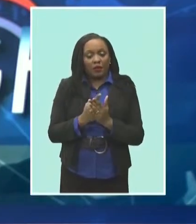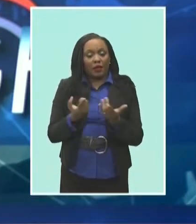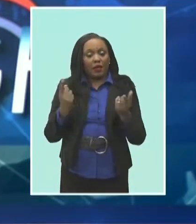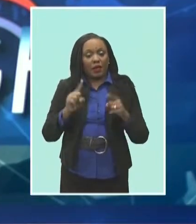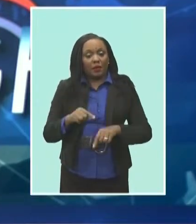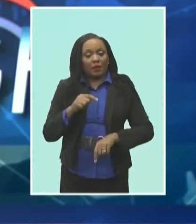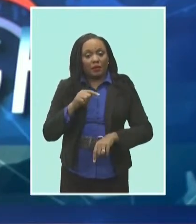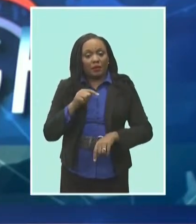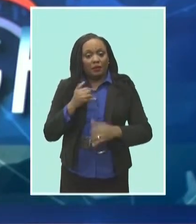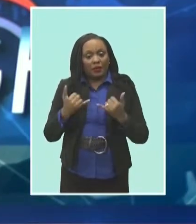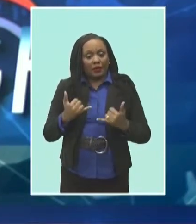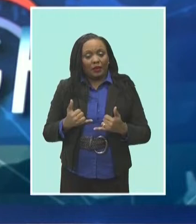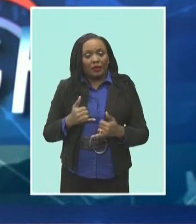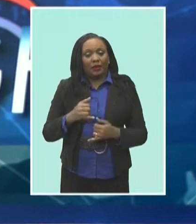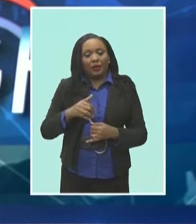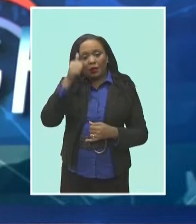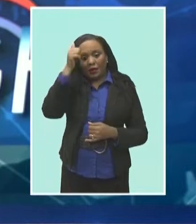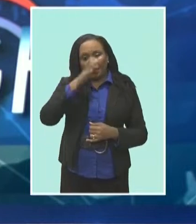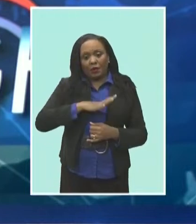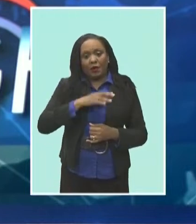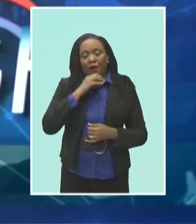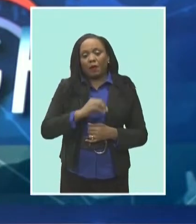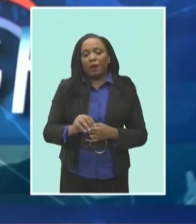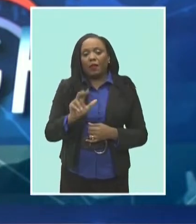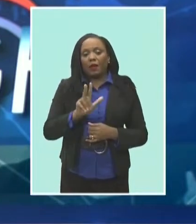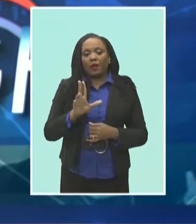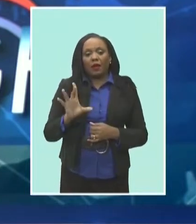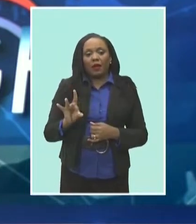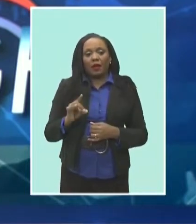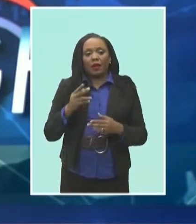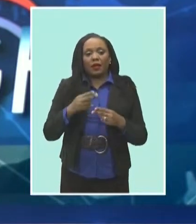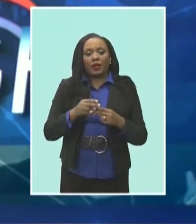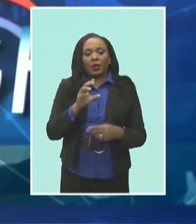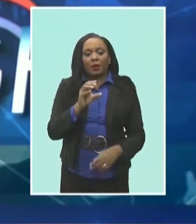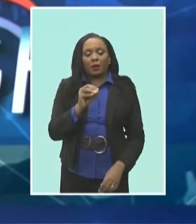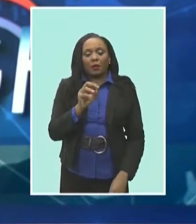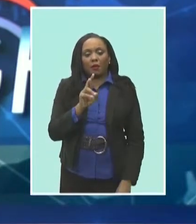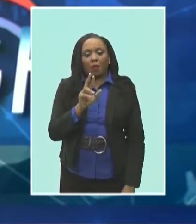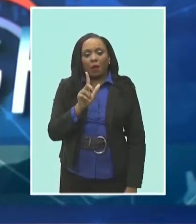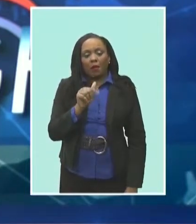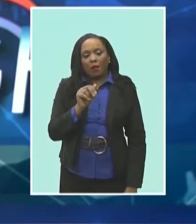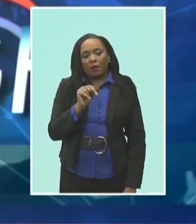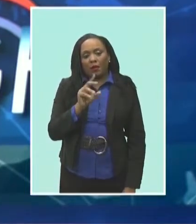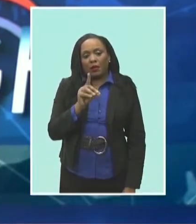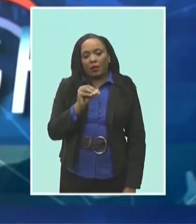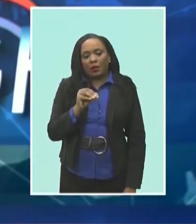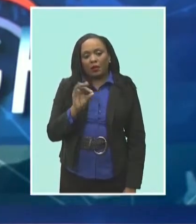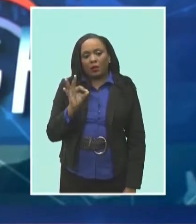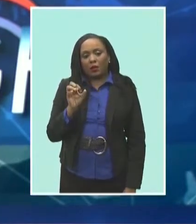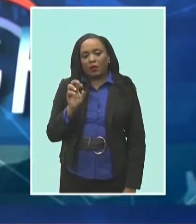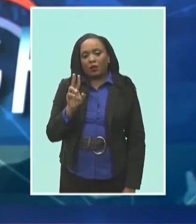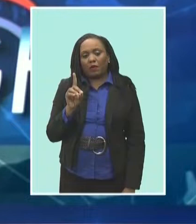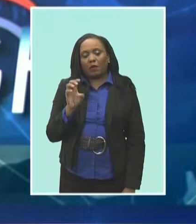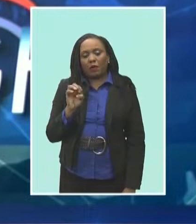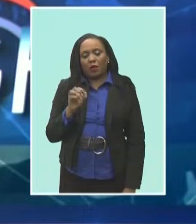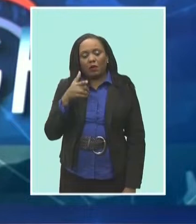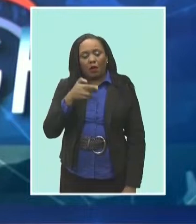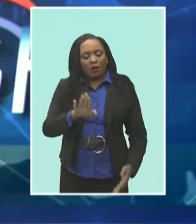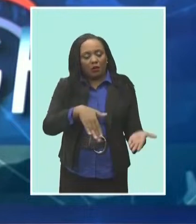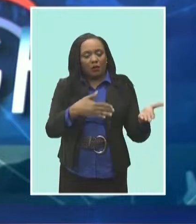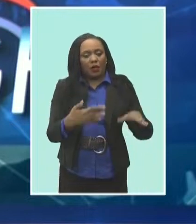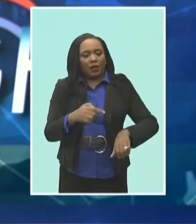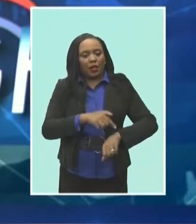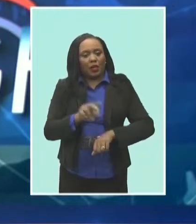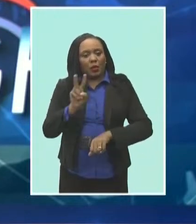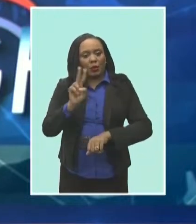Christchurch today. 38-year-old Orlando Ford was reportedly shot multiple times near his home around 2 this afternoon. He was taken